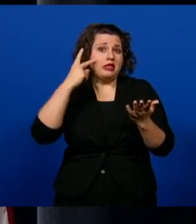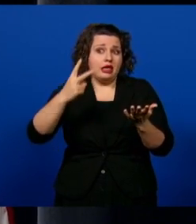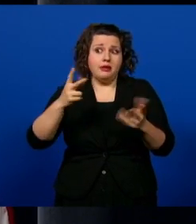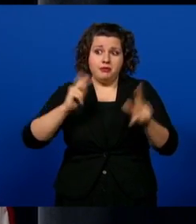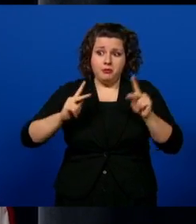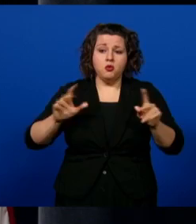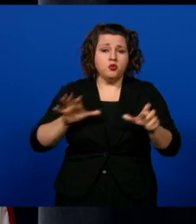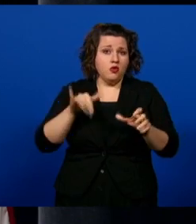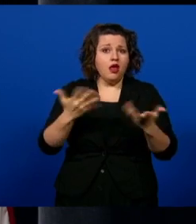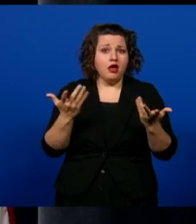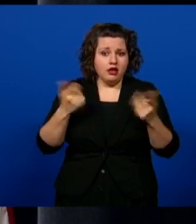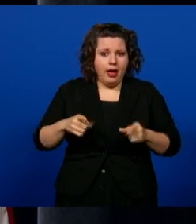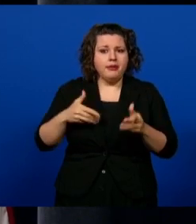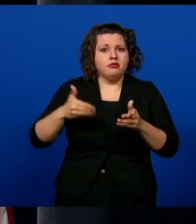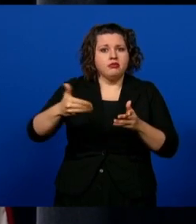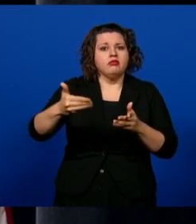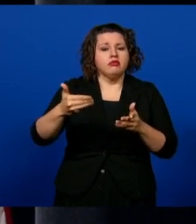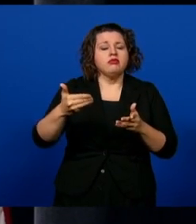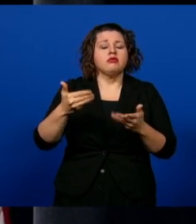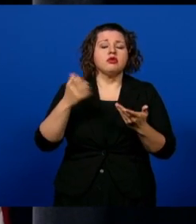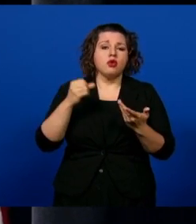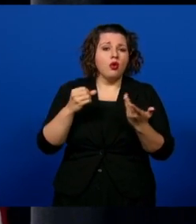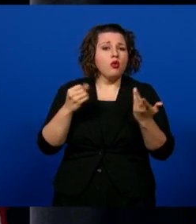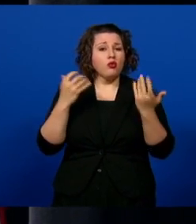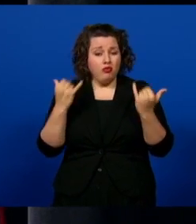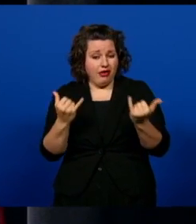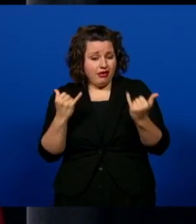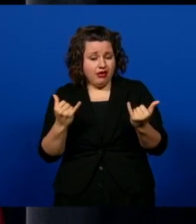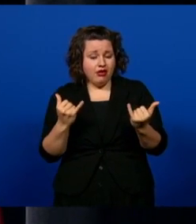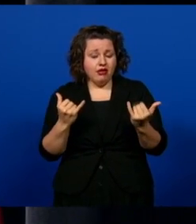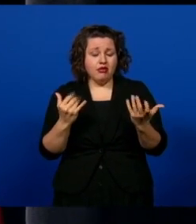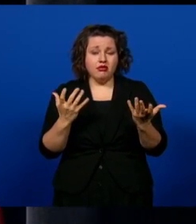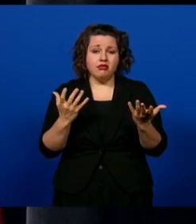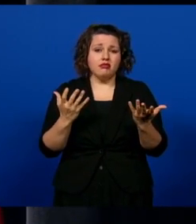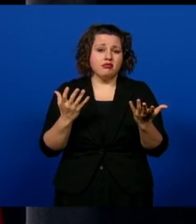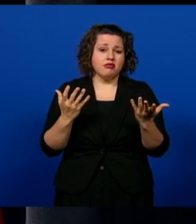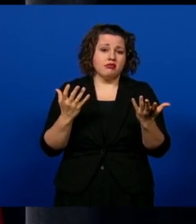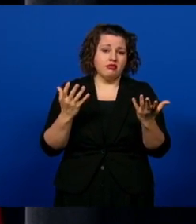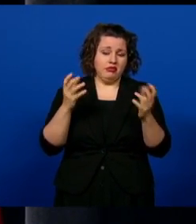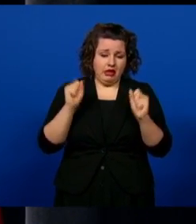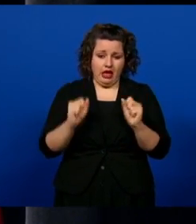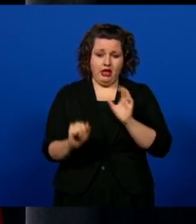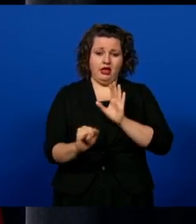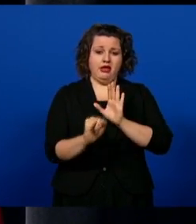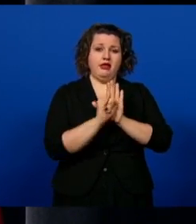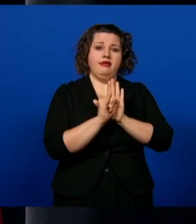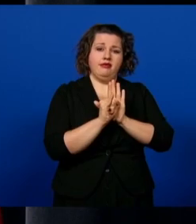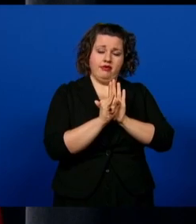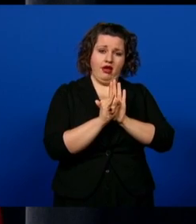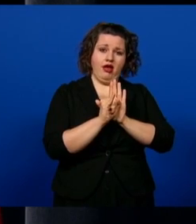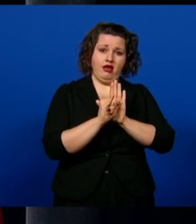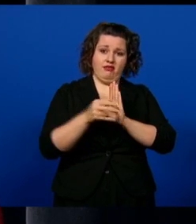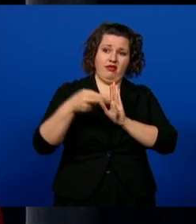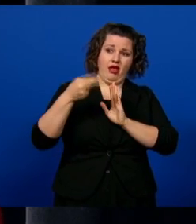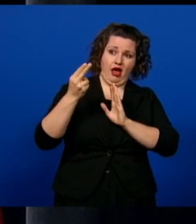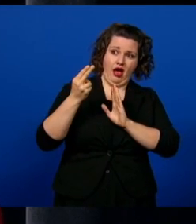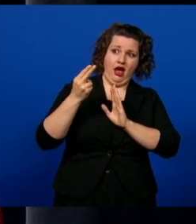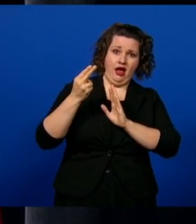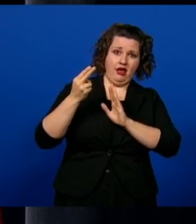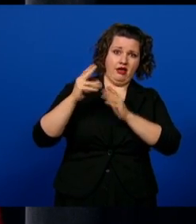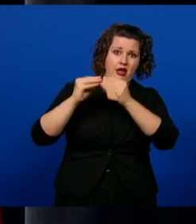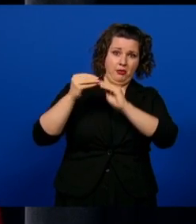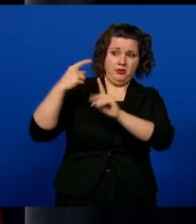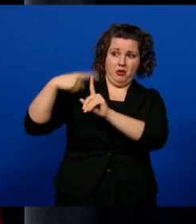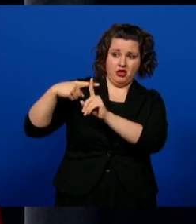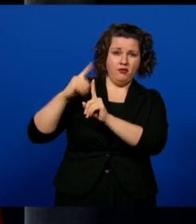are seeing that happen with some of the positivity rates. So still right now, we're able to identify where our highest number of positivity rates